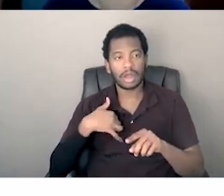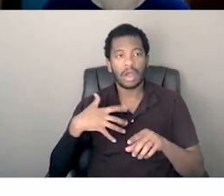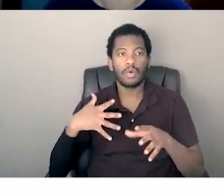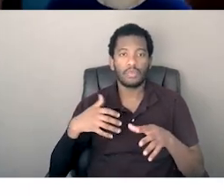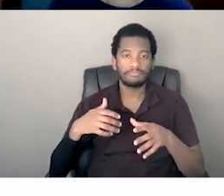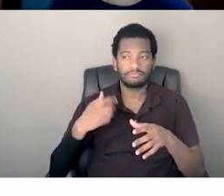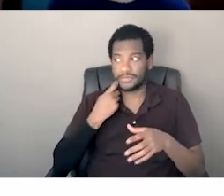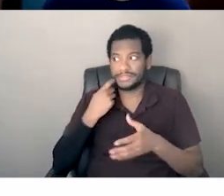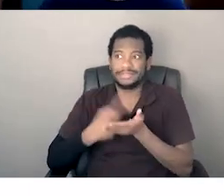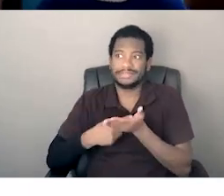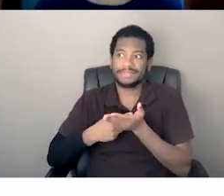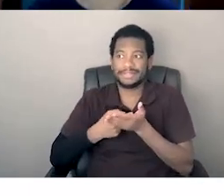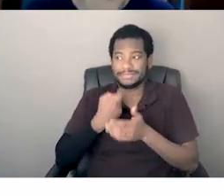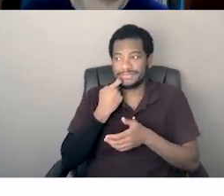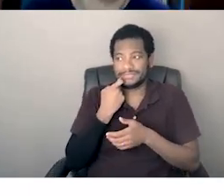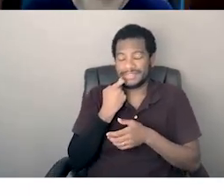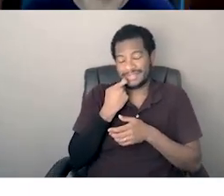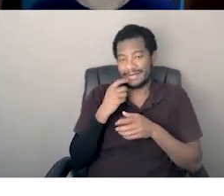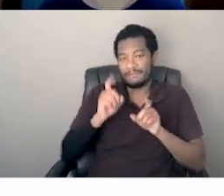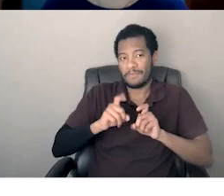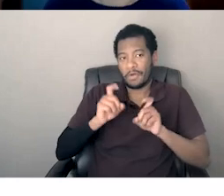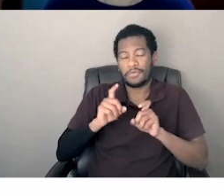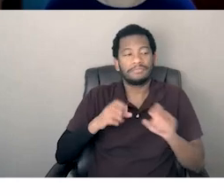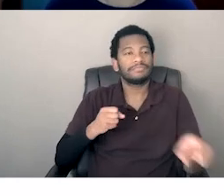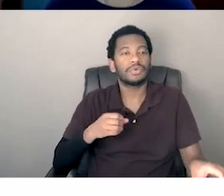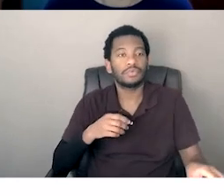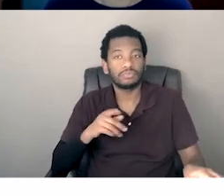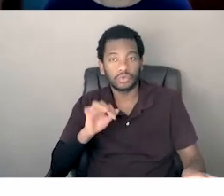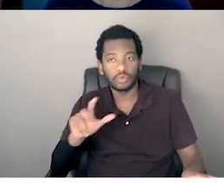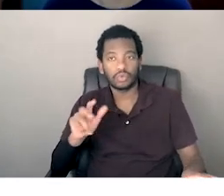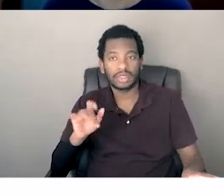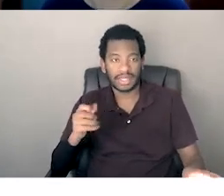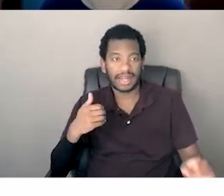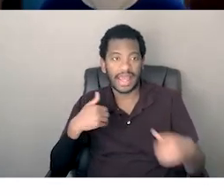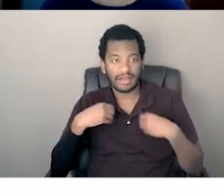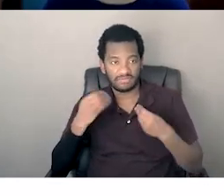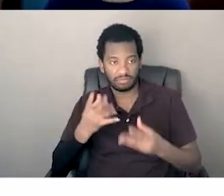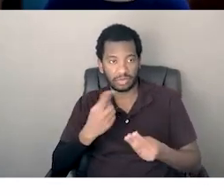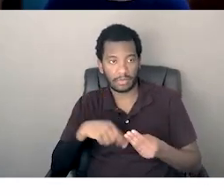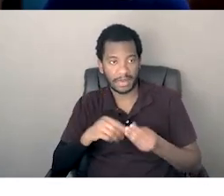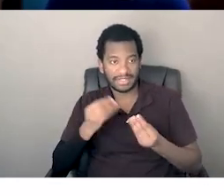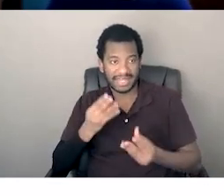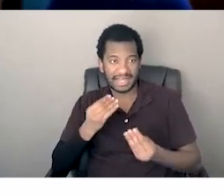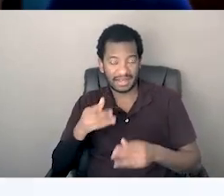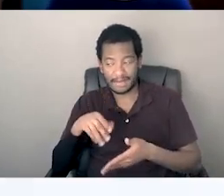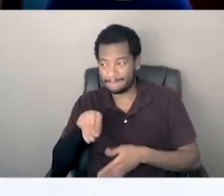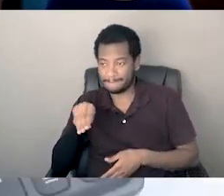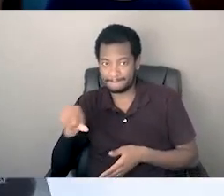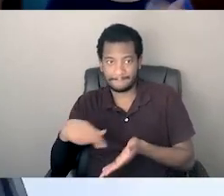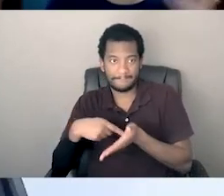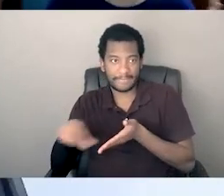poll. So the toolkit also offers guidance around data and payment expectations. I mean, like we had opened